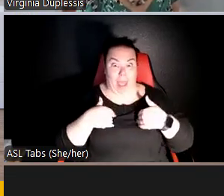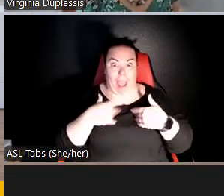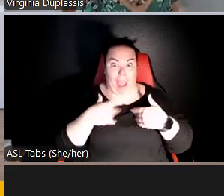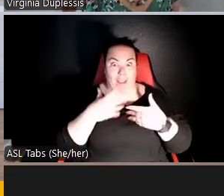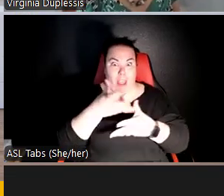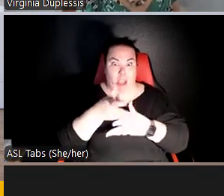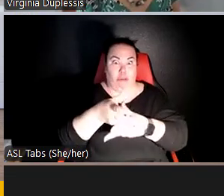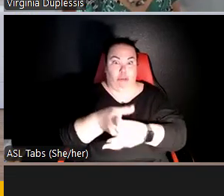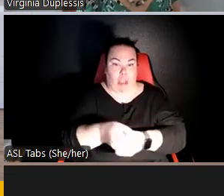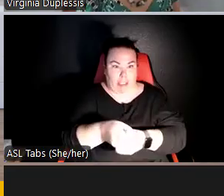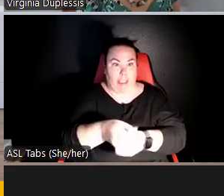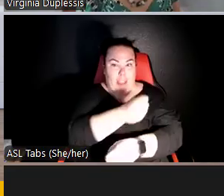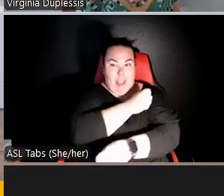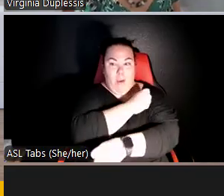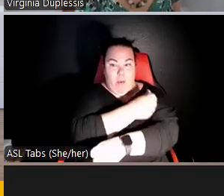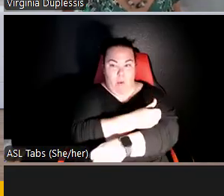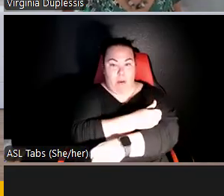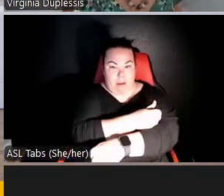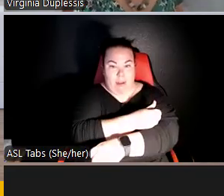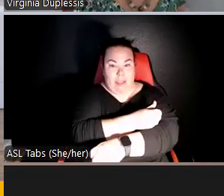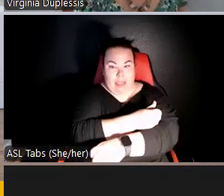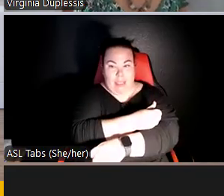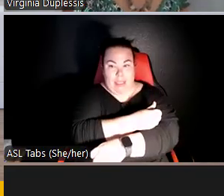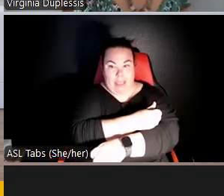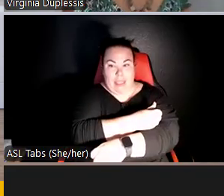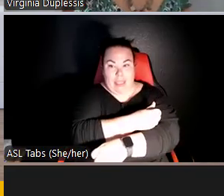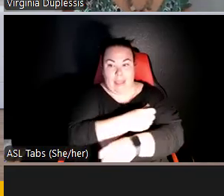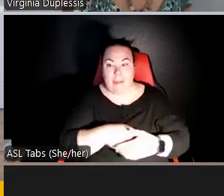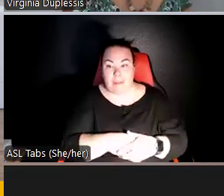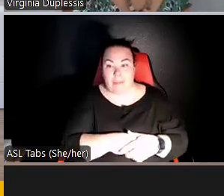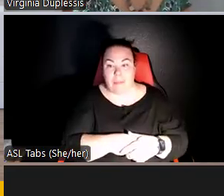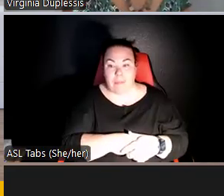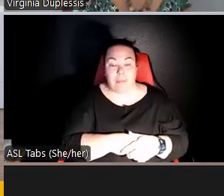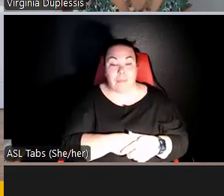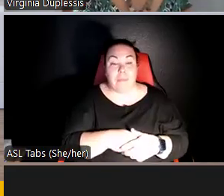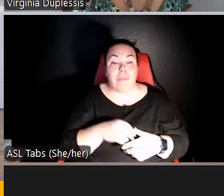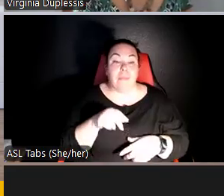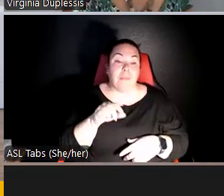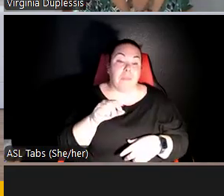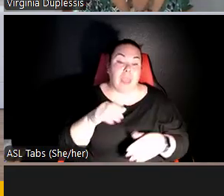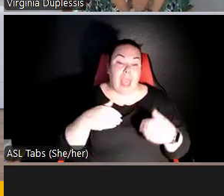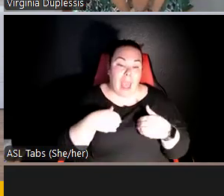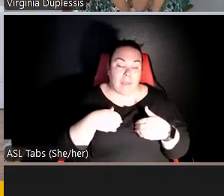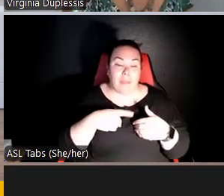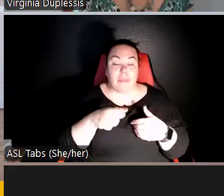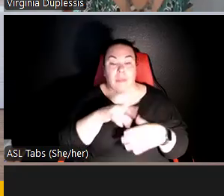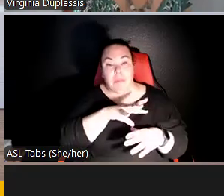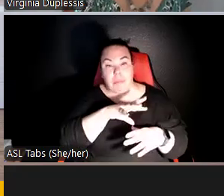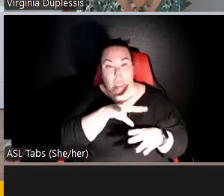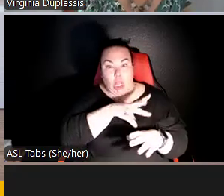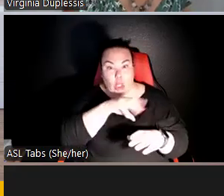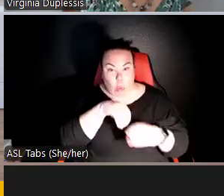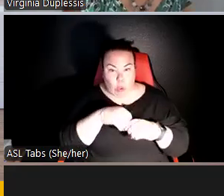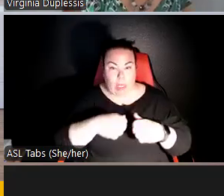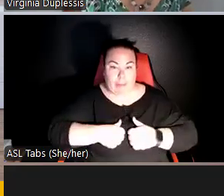So if we can include survivors of intimate partner violence in our emergency